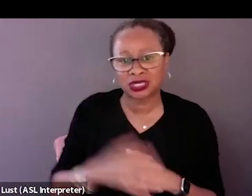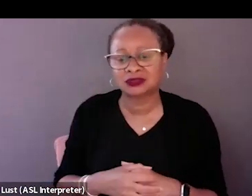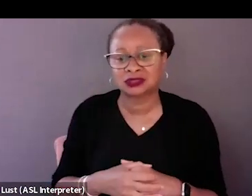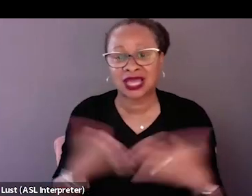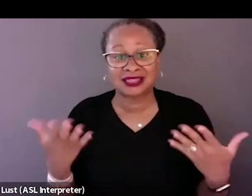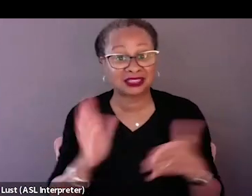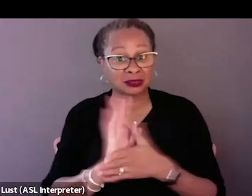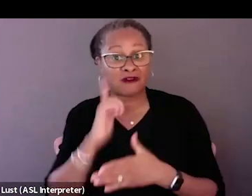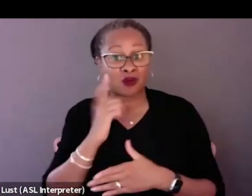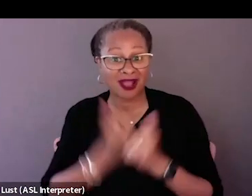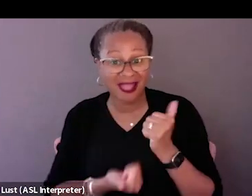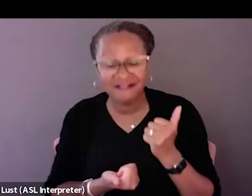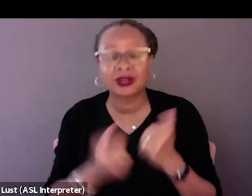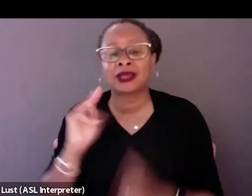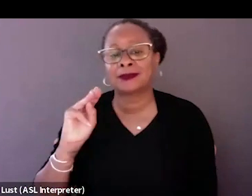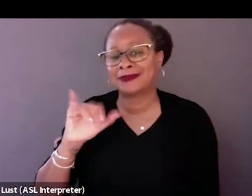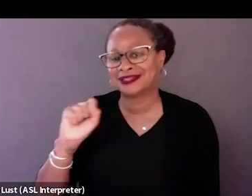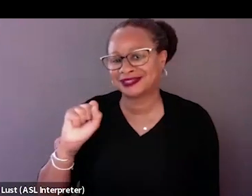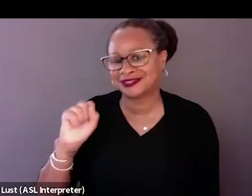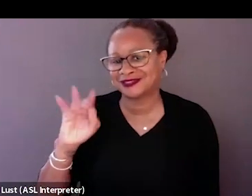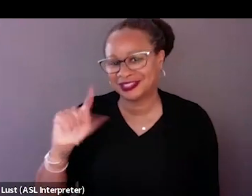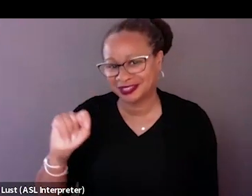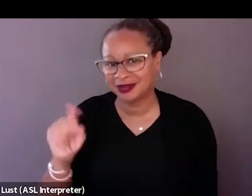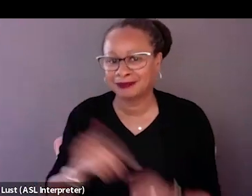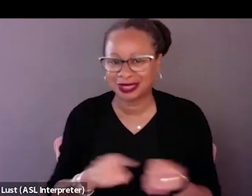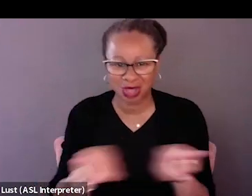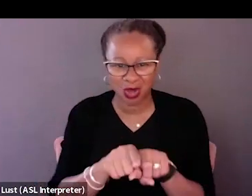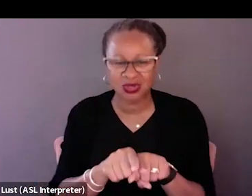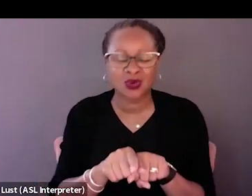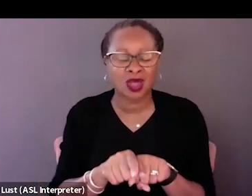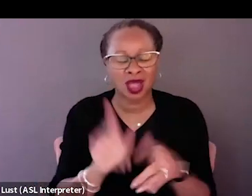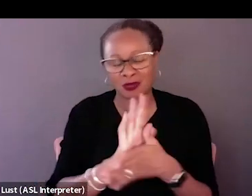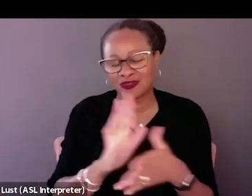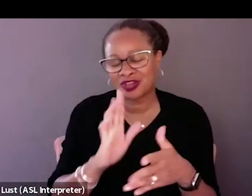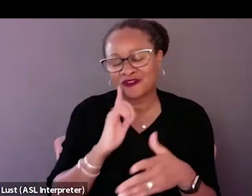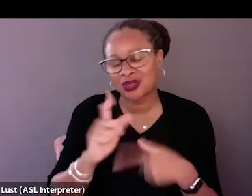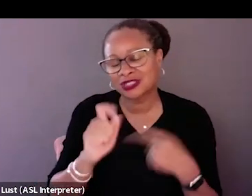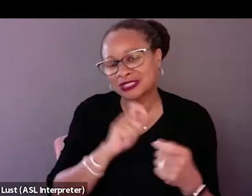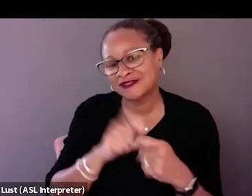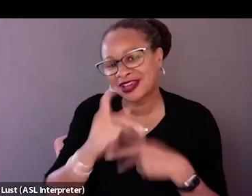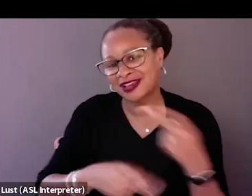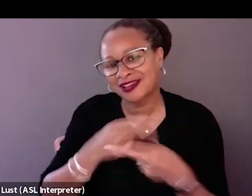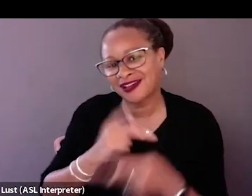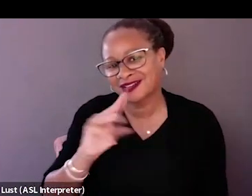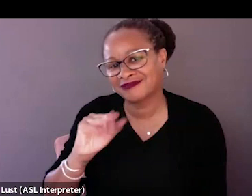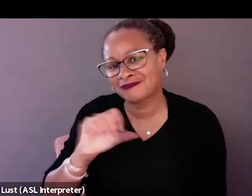is a movie for every misfit, but it's also a movie for a particular kind of misfit. And